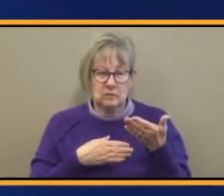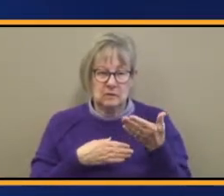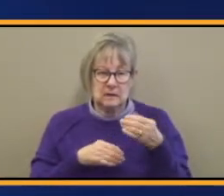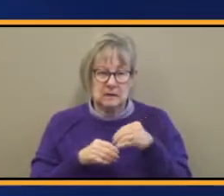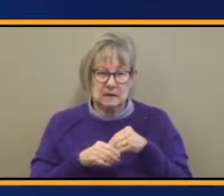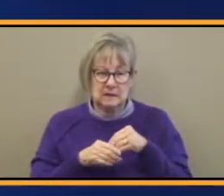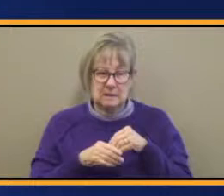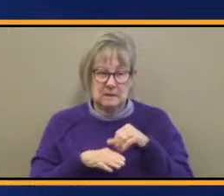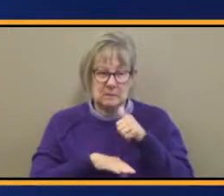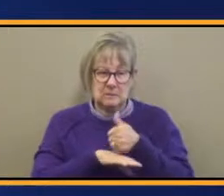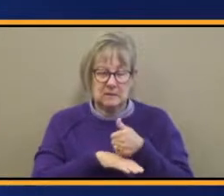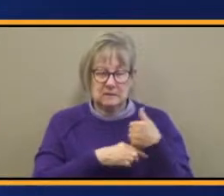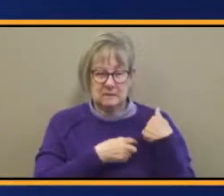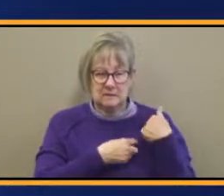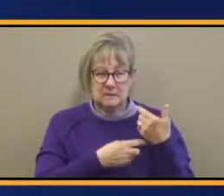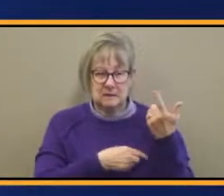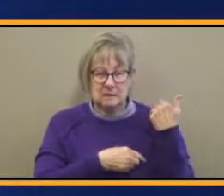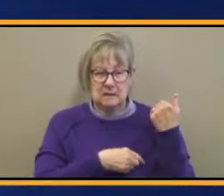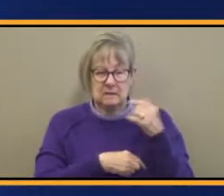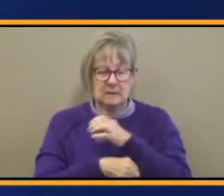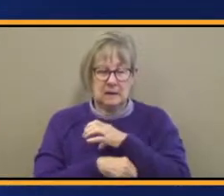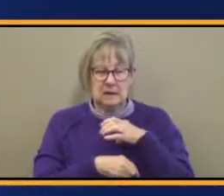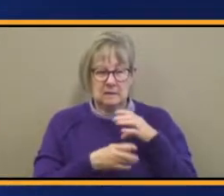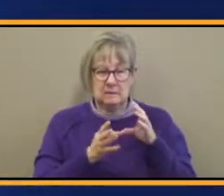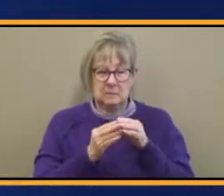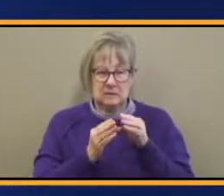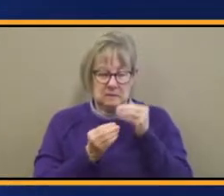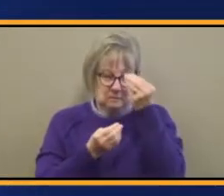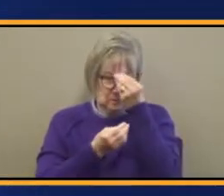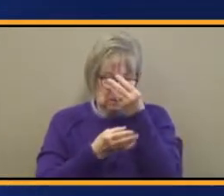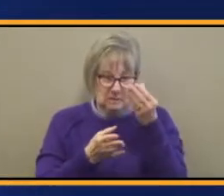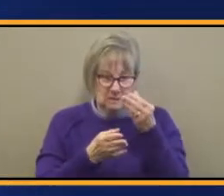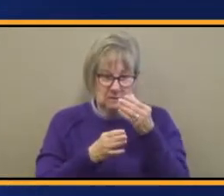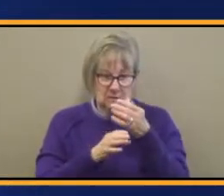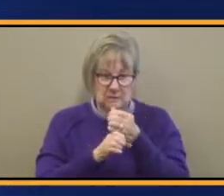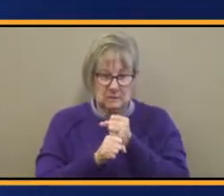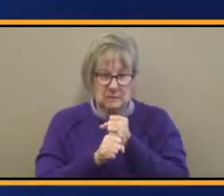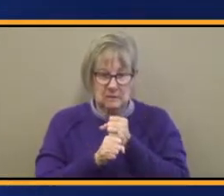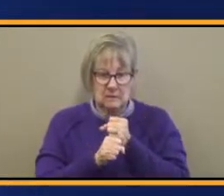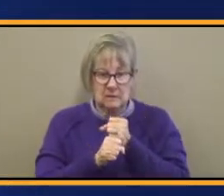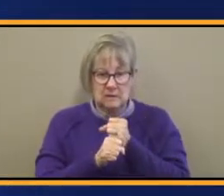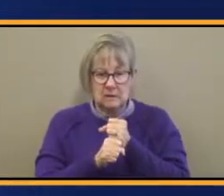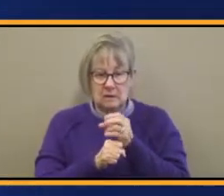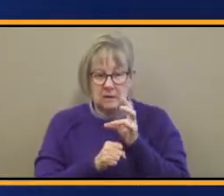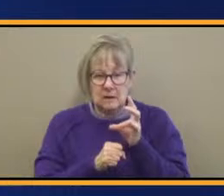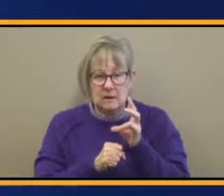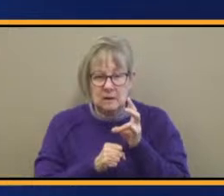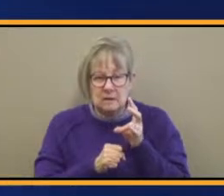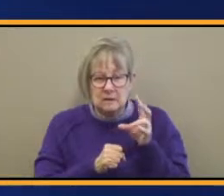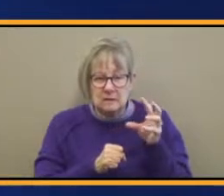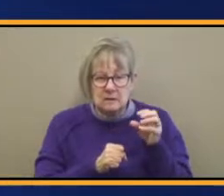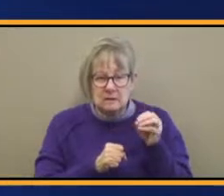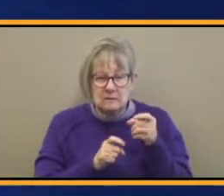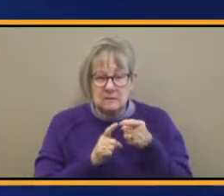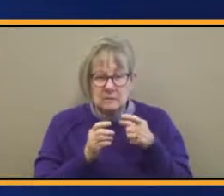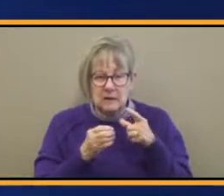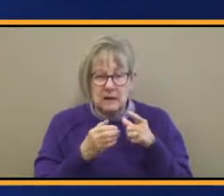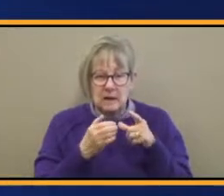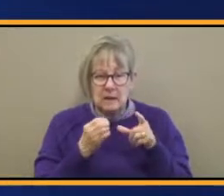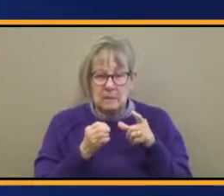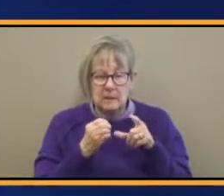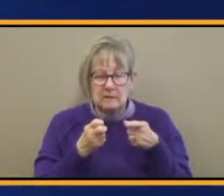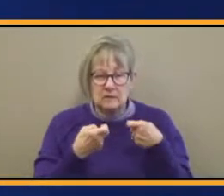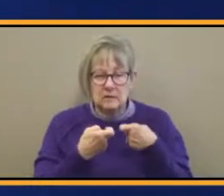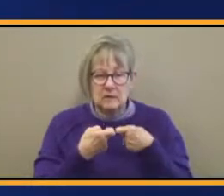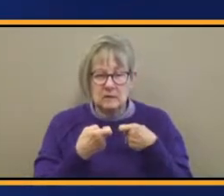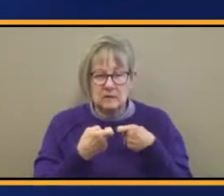the last council meeting. So I just wanted to disclose that I got $750 from the employee pack, the El Paso Electric employee pack. So